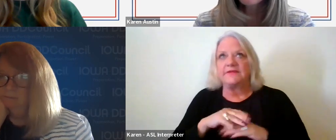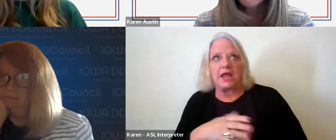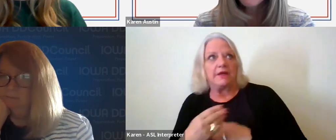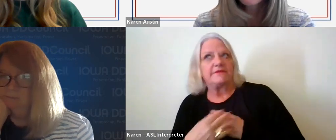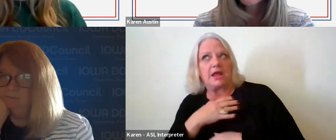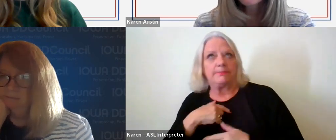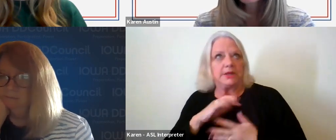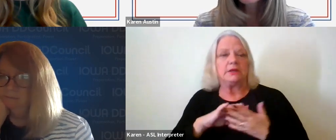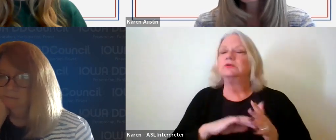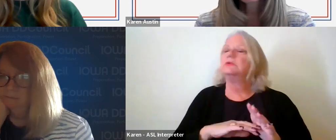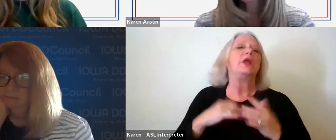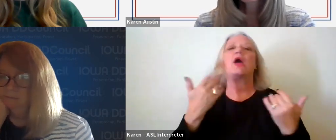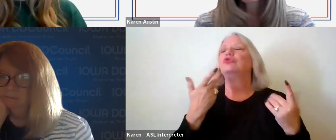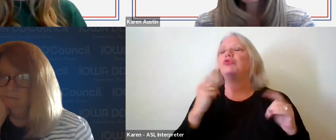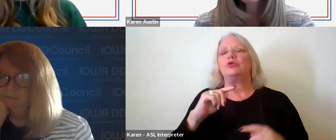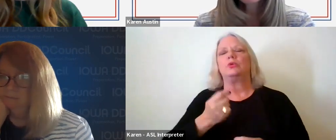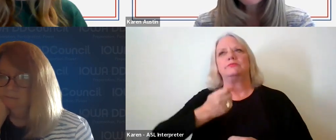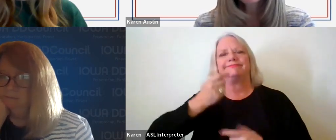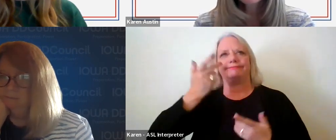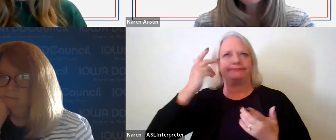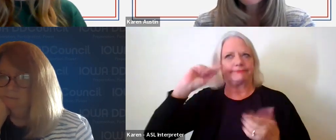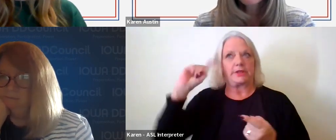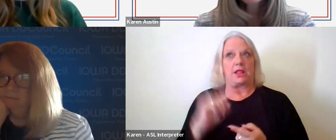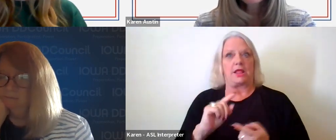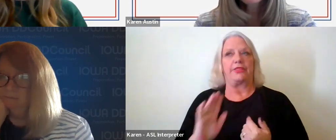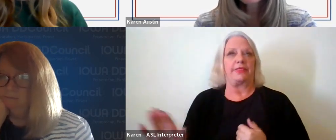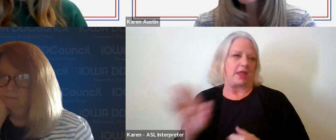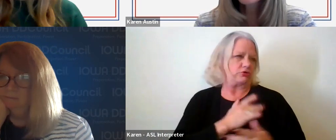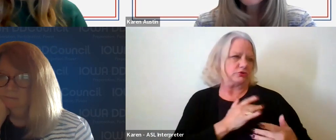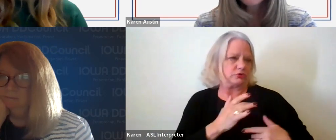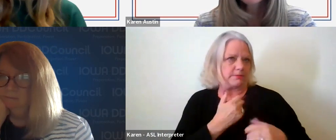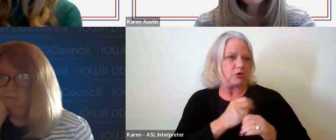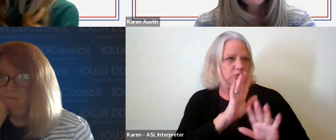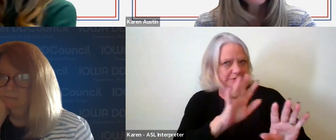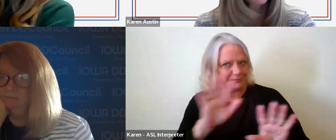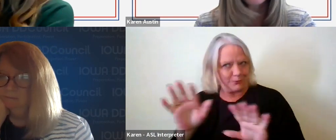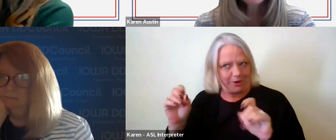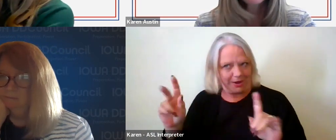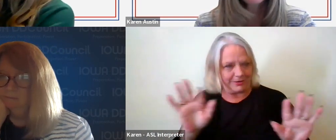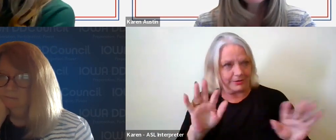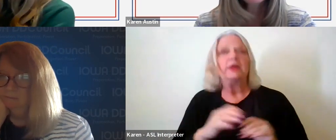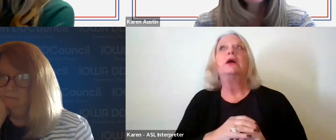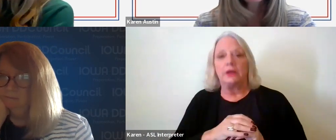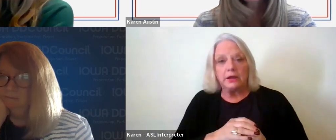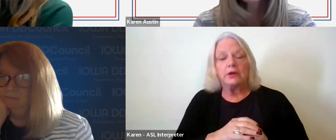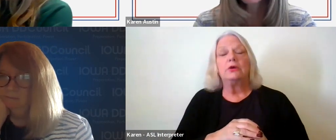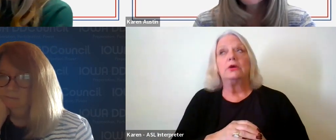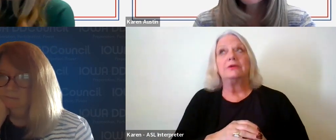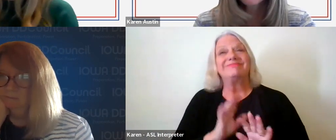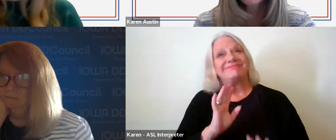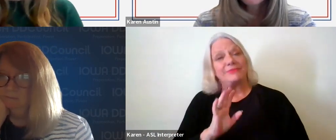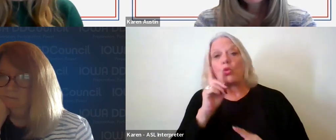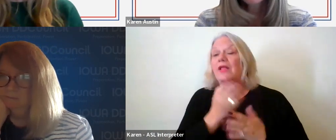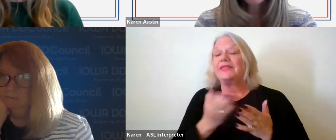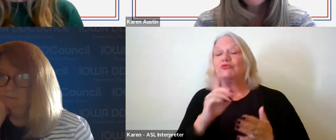tried to eliminate those concerns that we see out there. So at this point, and I think one of the things that we don't really